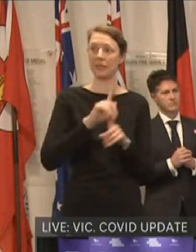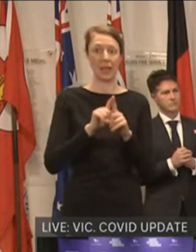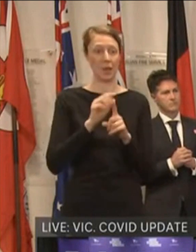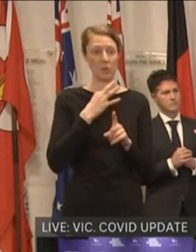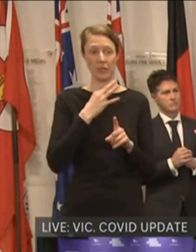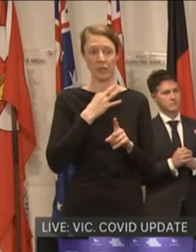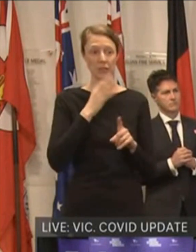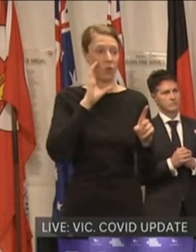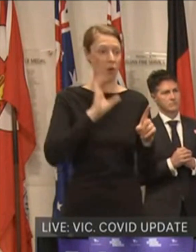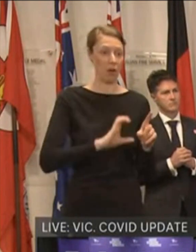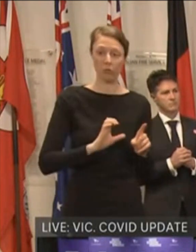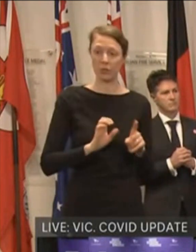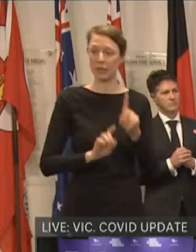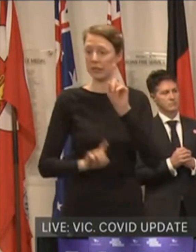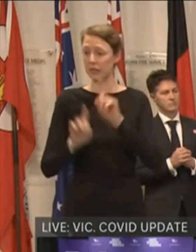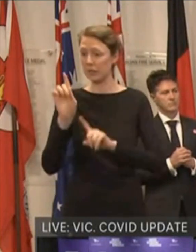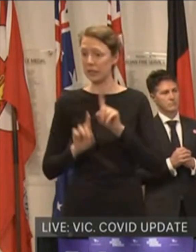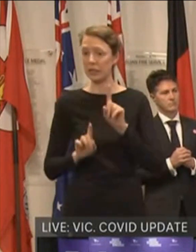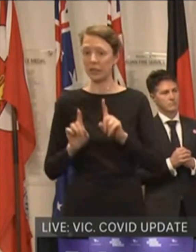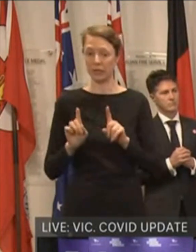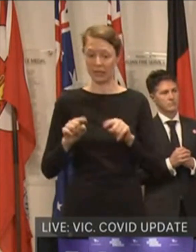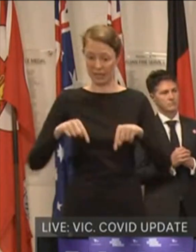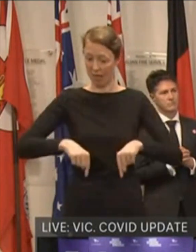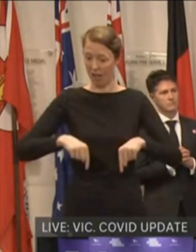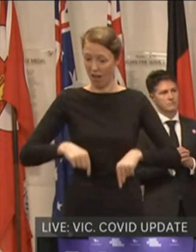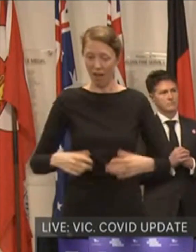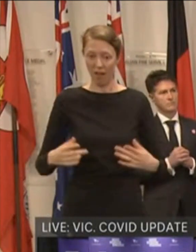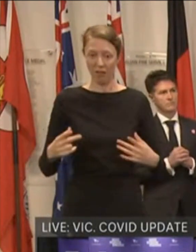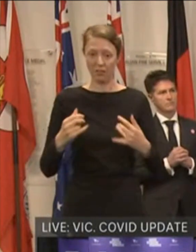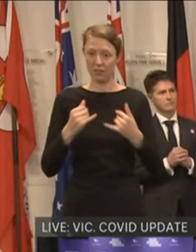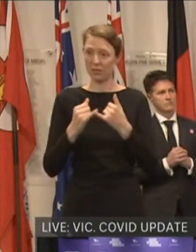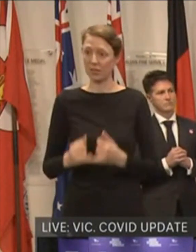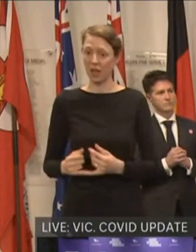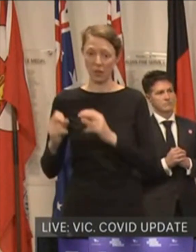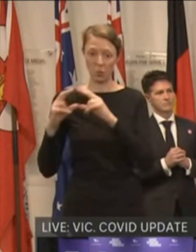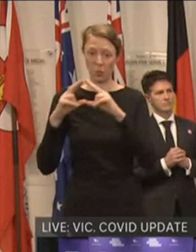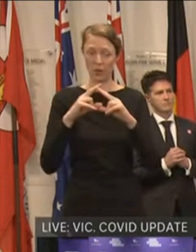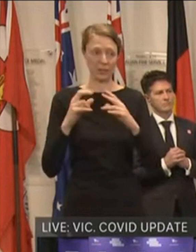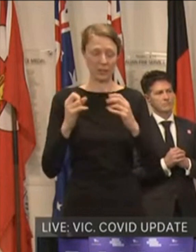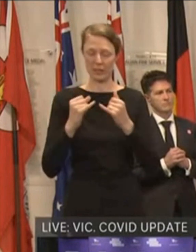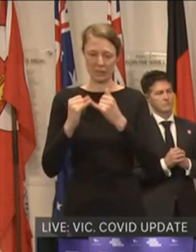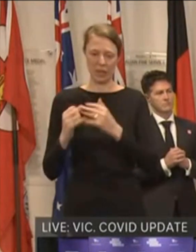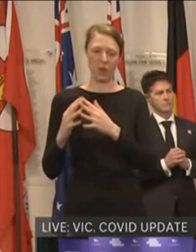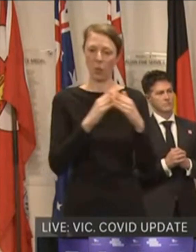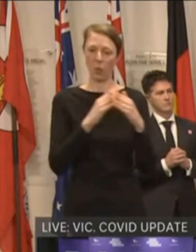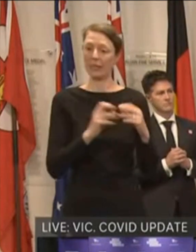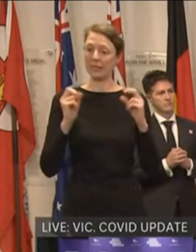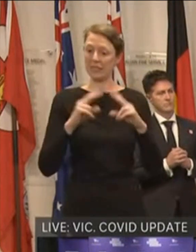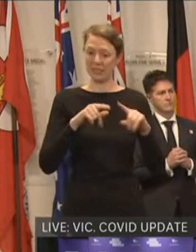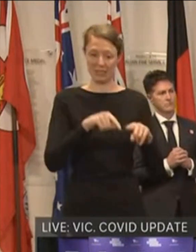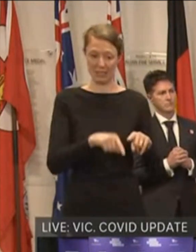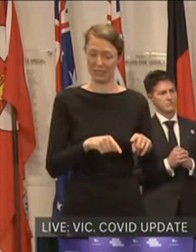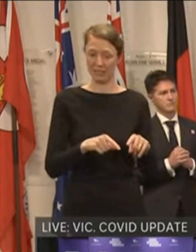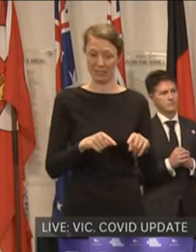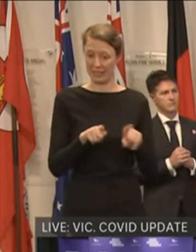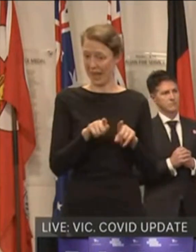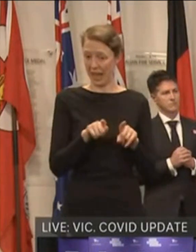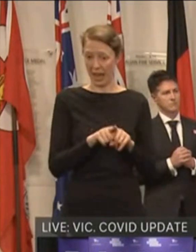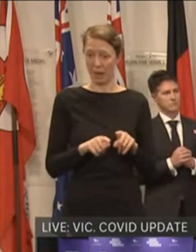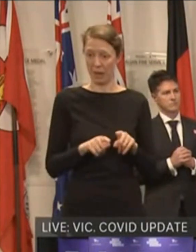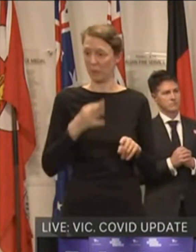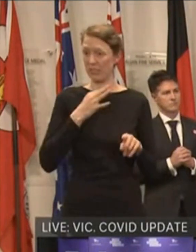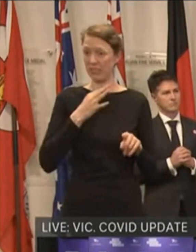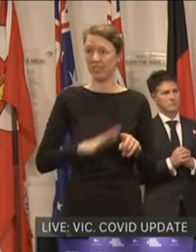we've placed will limit the risk of major spread, and that is simply the phase we're in at the moment. It's about reducing the